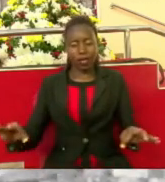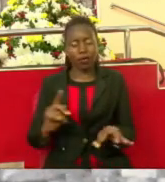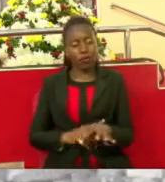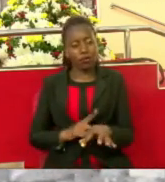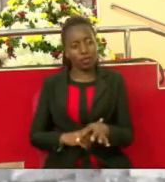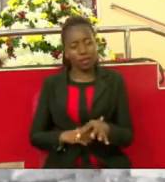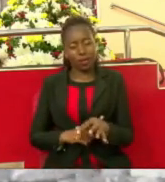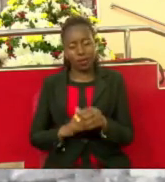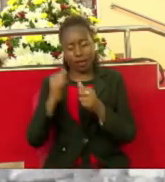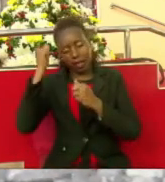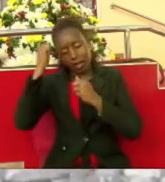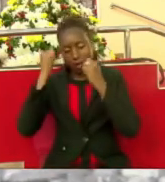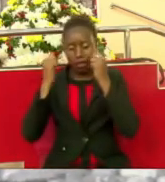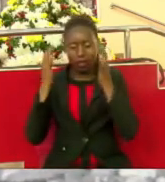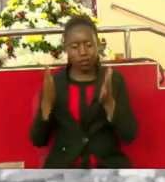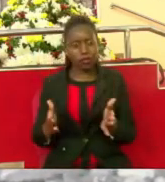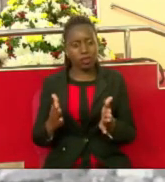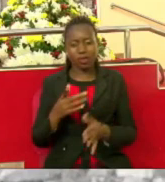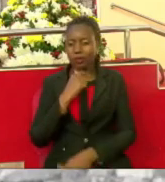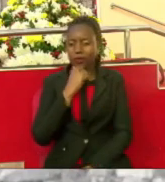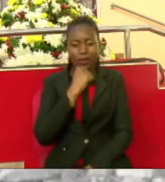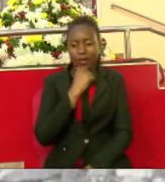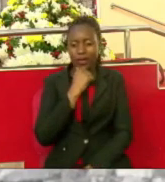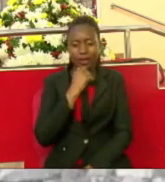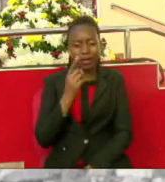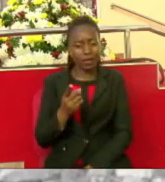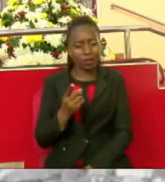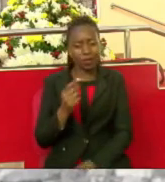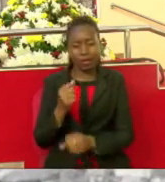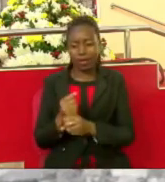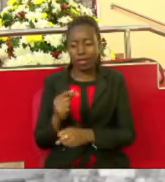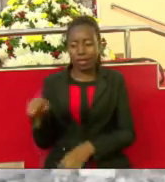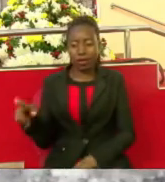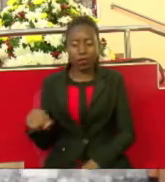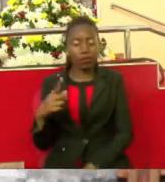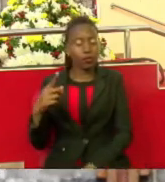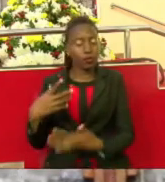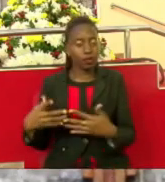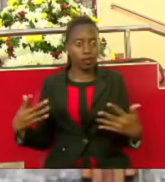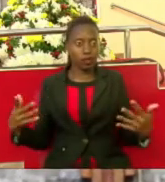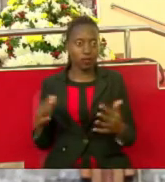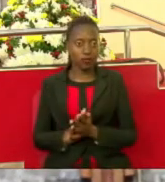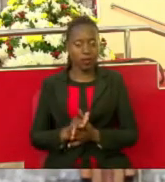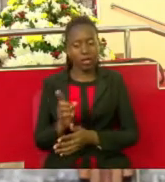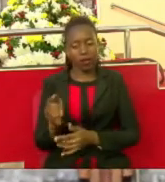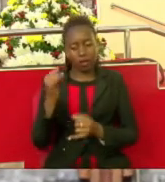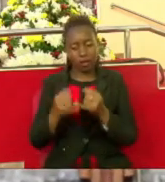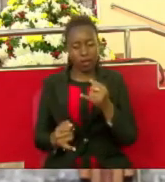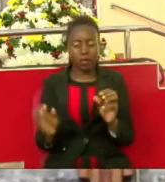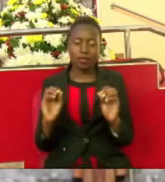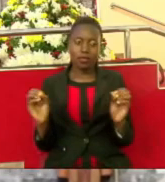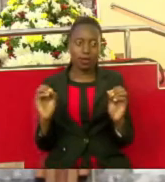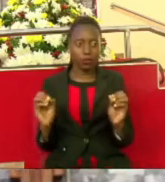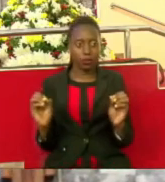thing? Wakakaa muda mrefu mpaka majeshi wanashangaa, kwani walifanya kitu kibaya? And that was not the end. Au hauko mwisho. Because